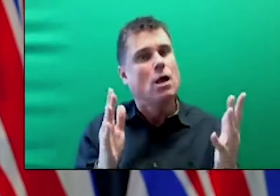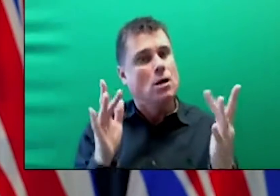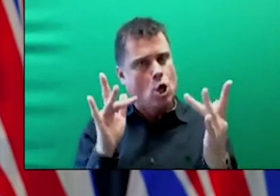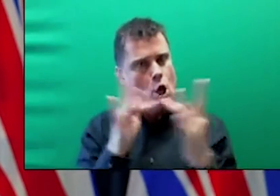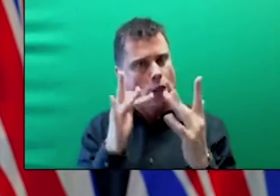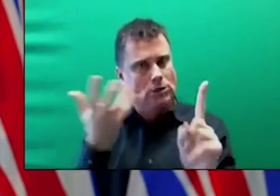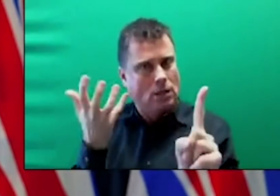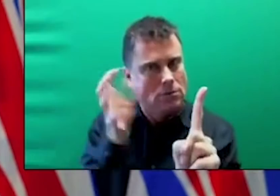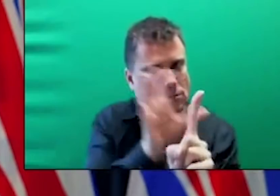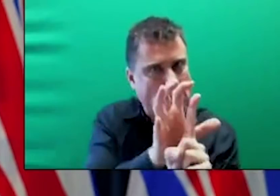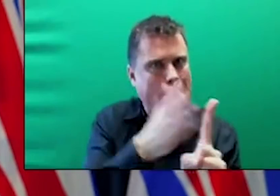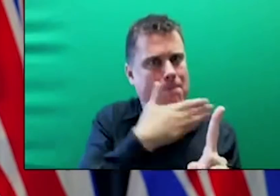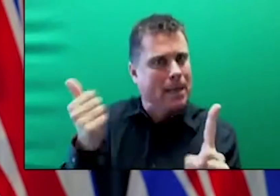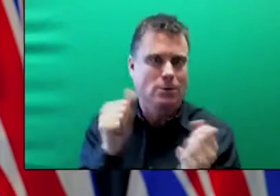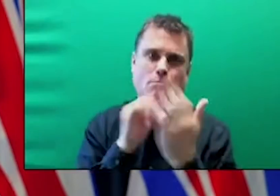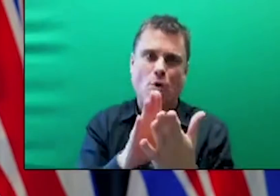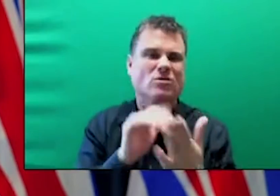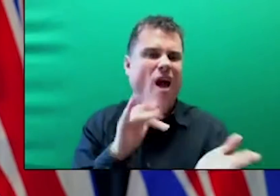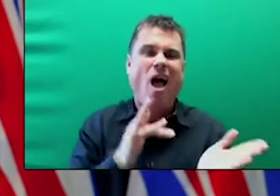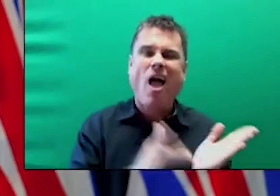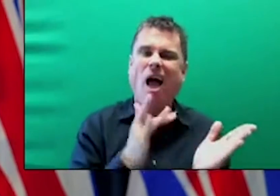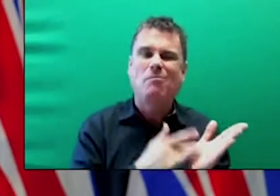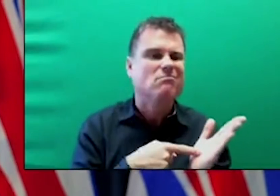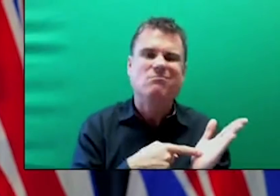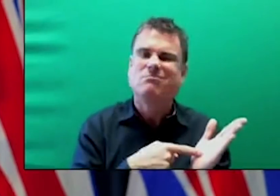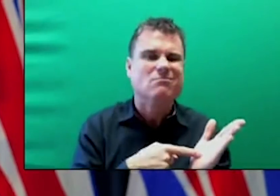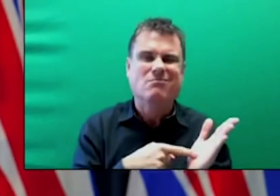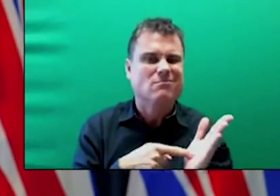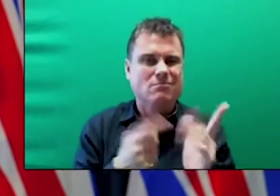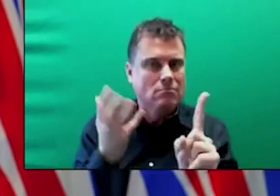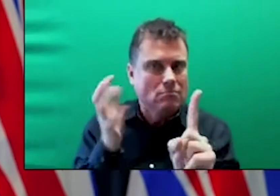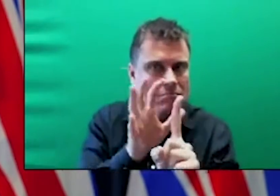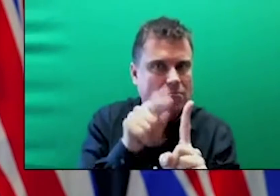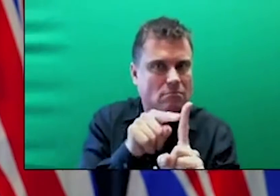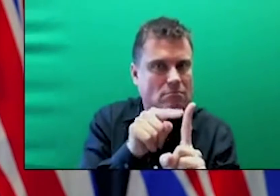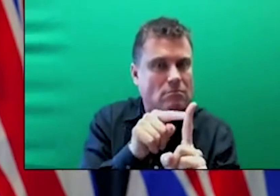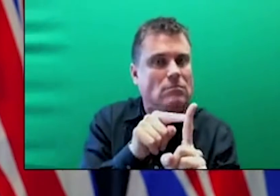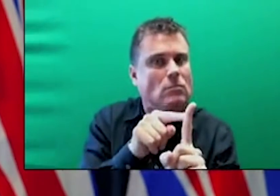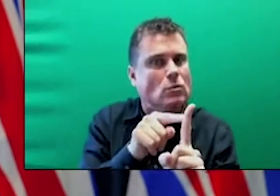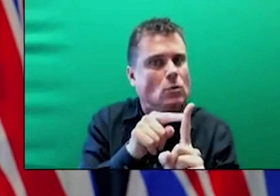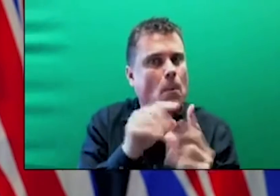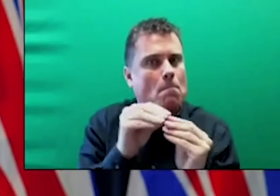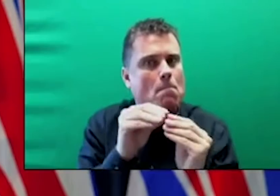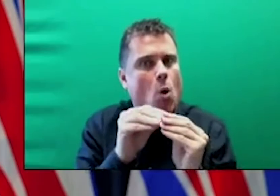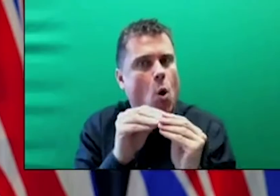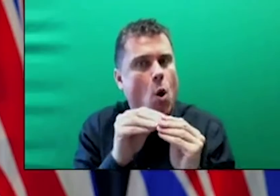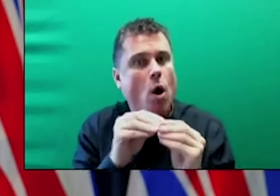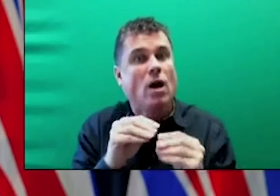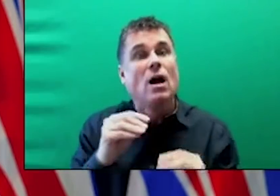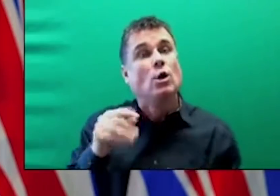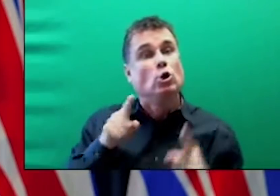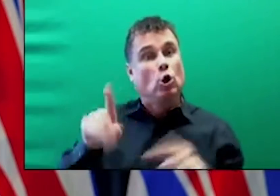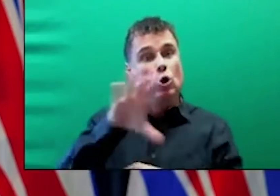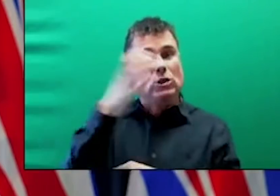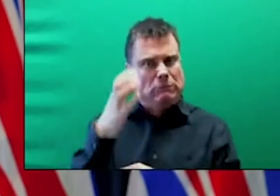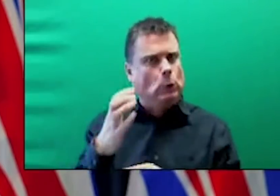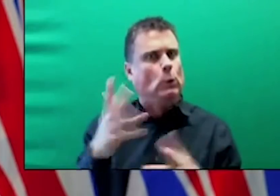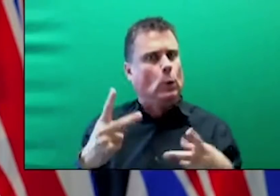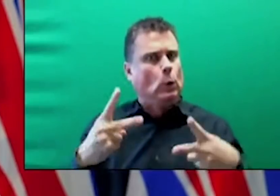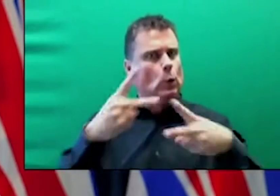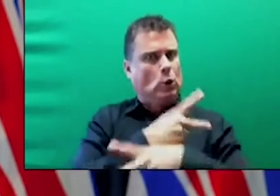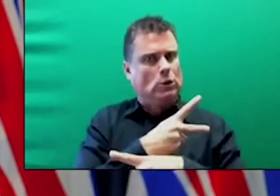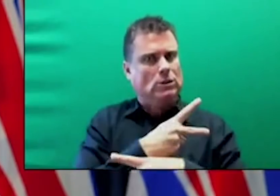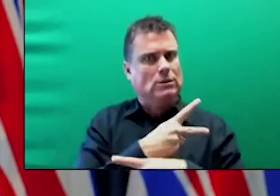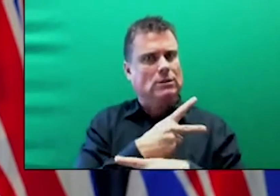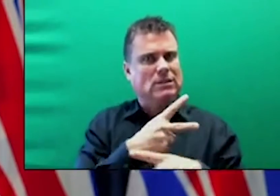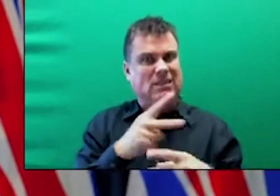into BC to make a 14-day quarantine rule effective, but don't you think implementing that in BC could be considered a deterrent for people